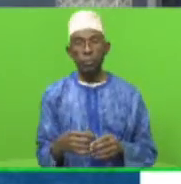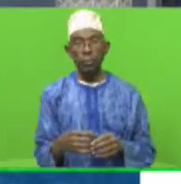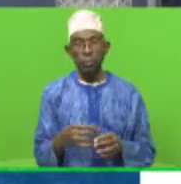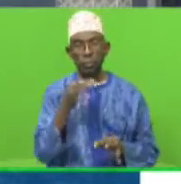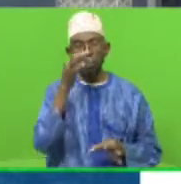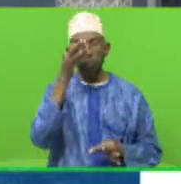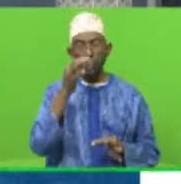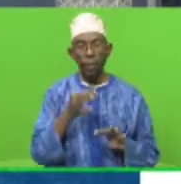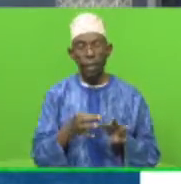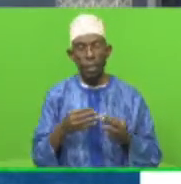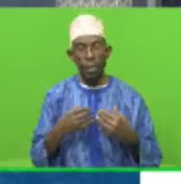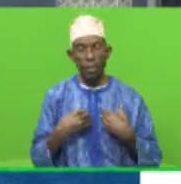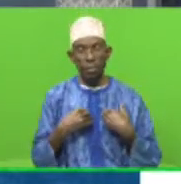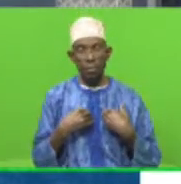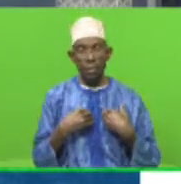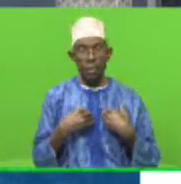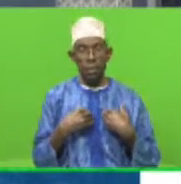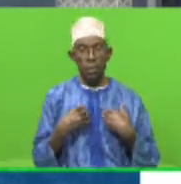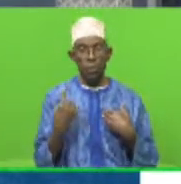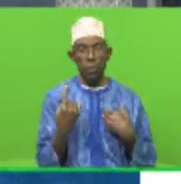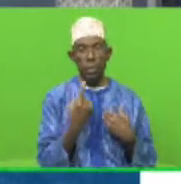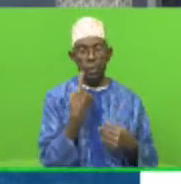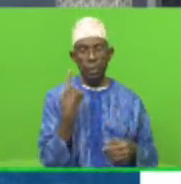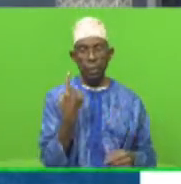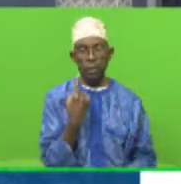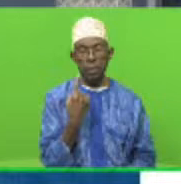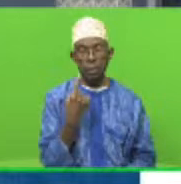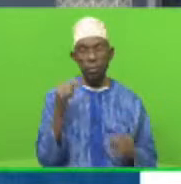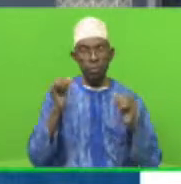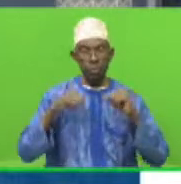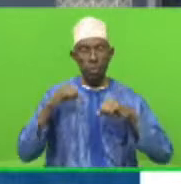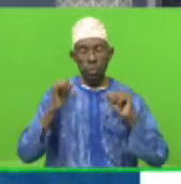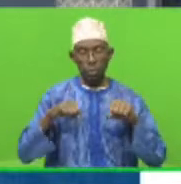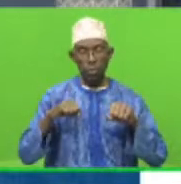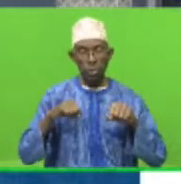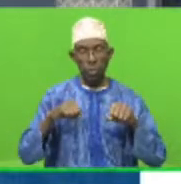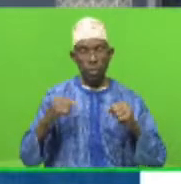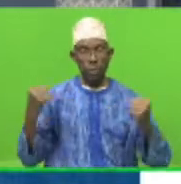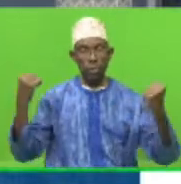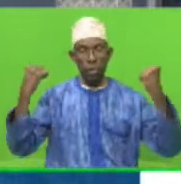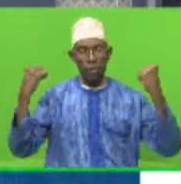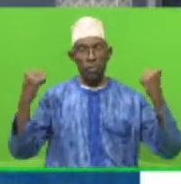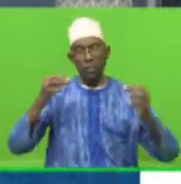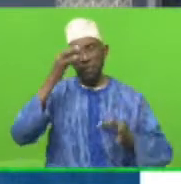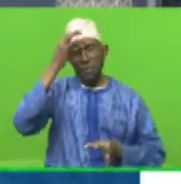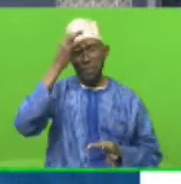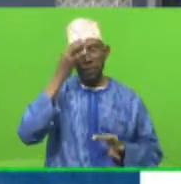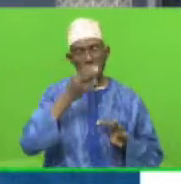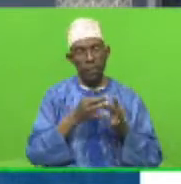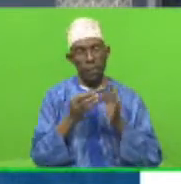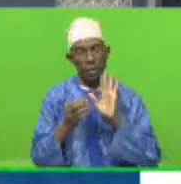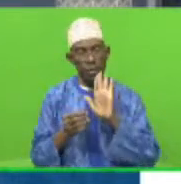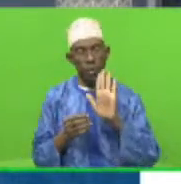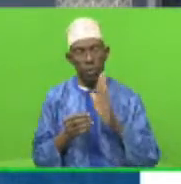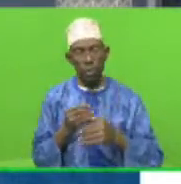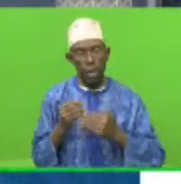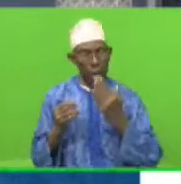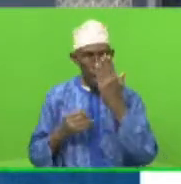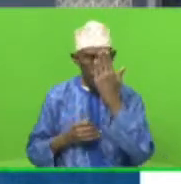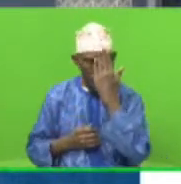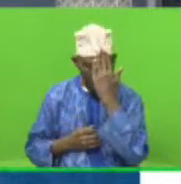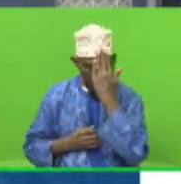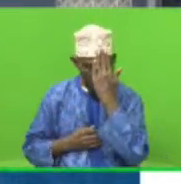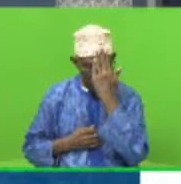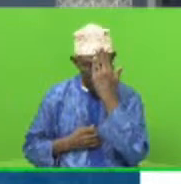You will only be able to strengthen your fitra your religion if you humble yourself to